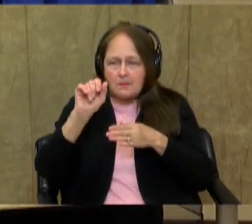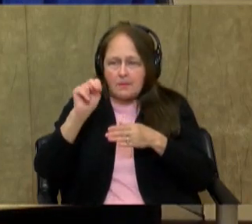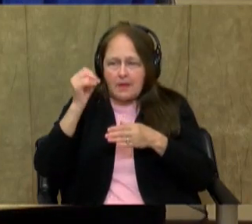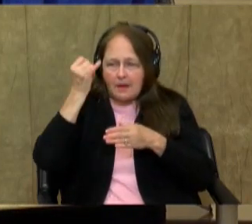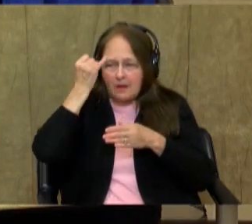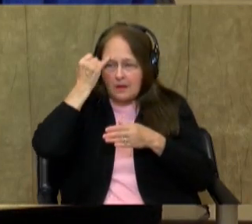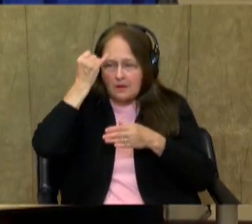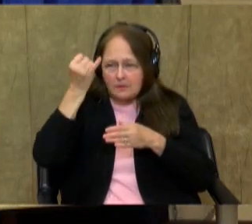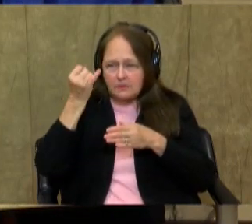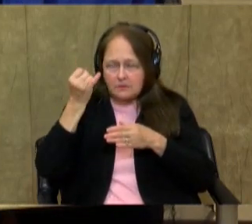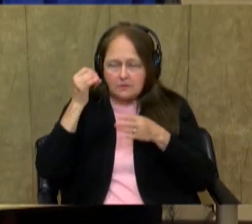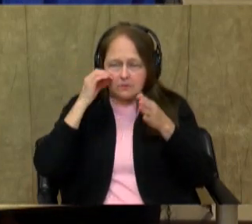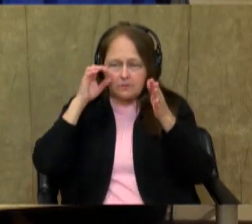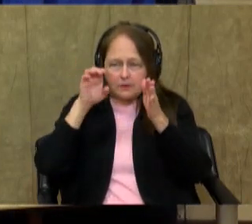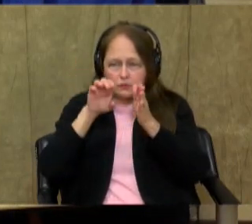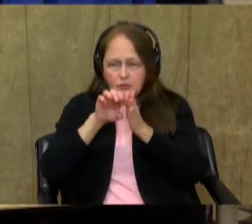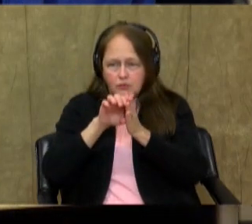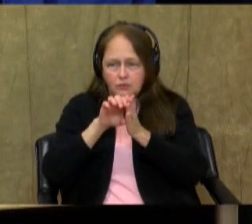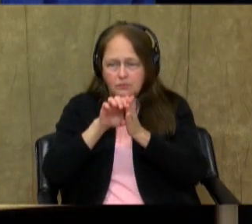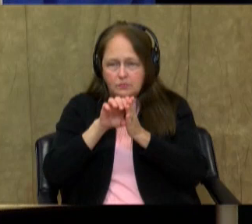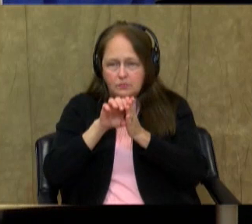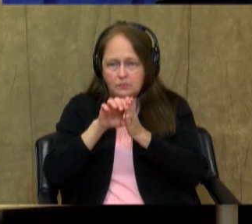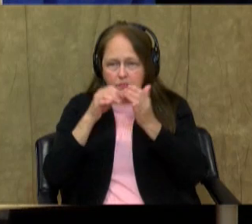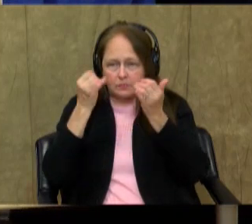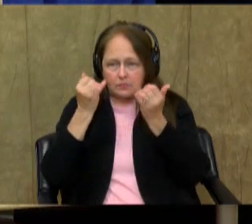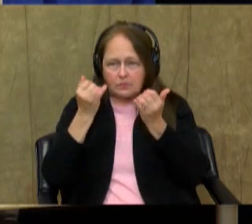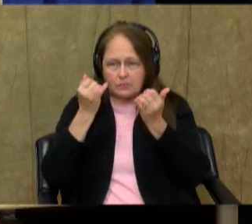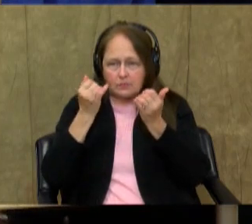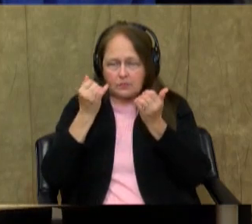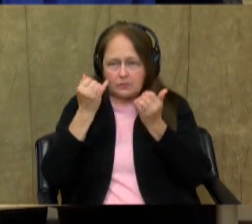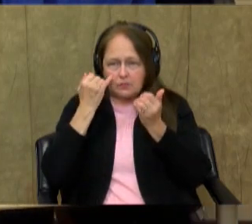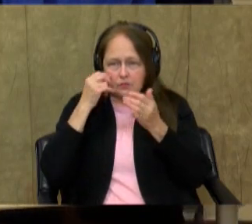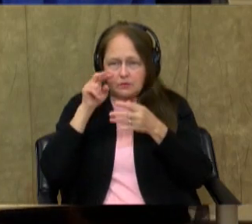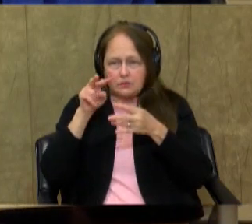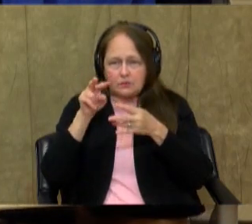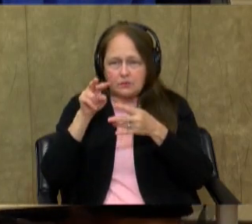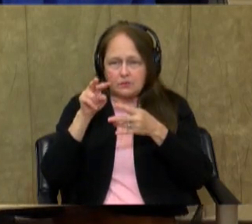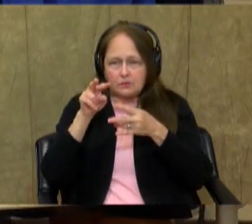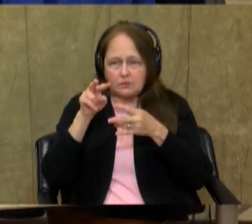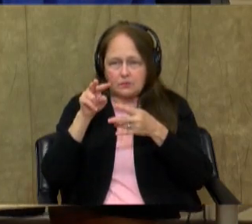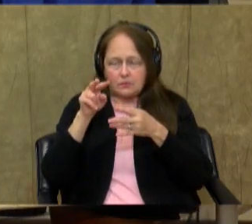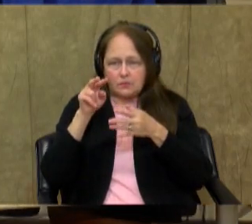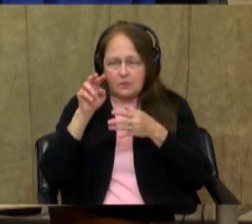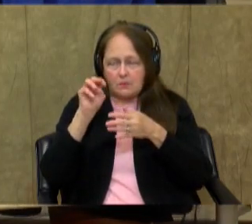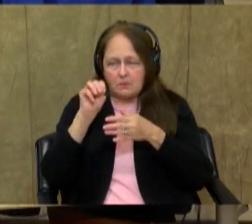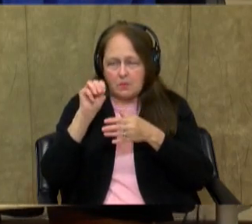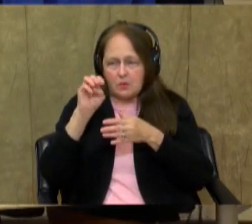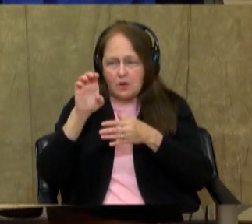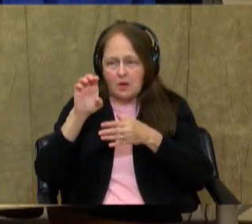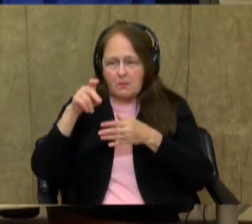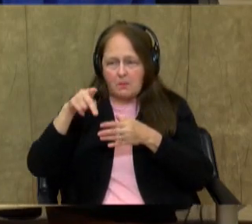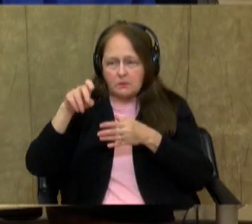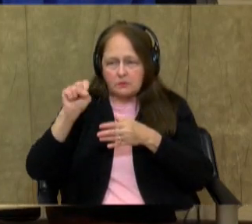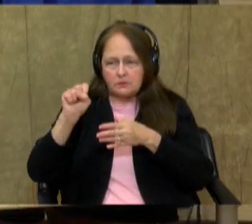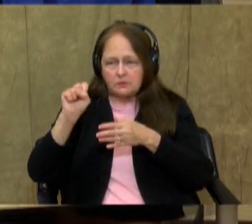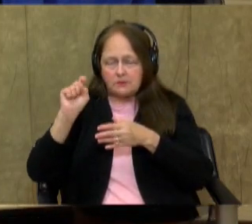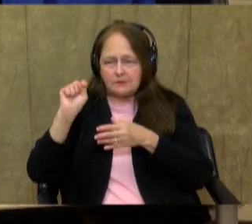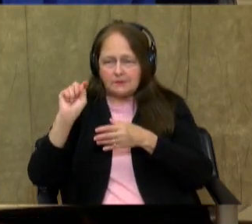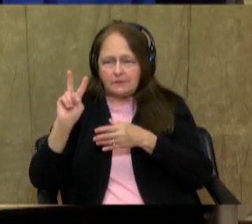idea of these pictures? Now, thank you for watching our Mobile County Public School